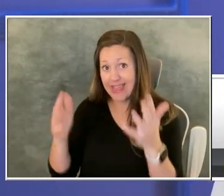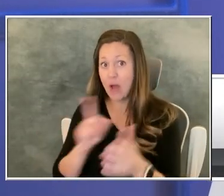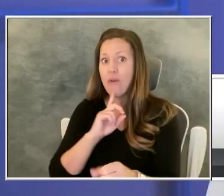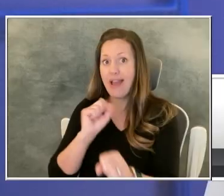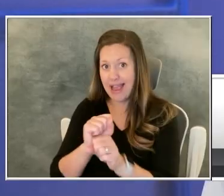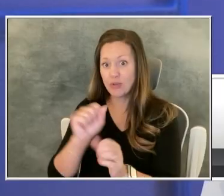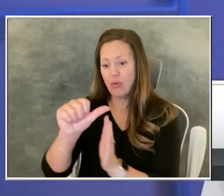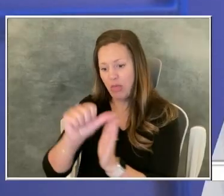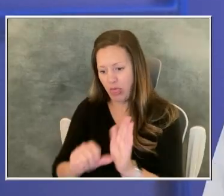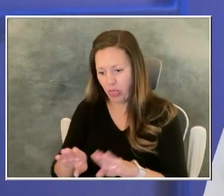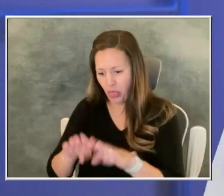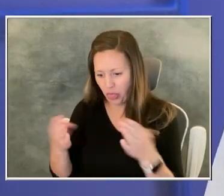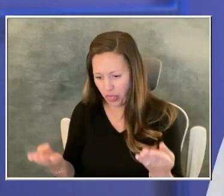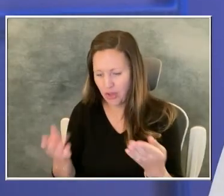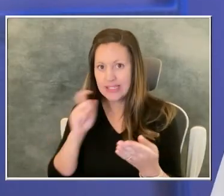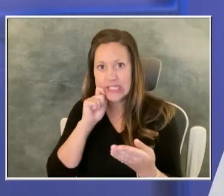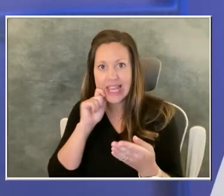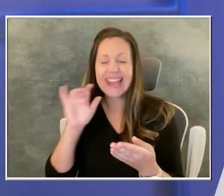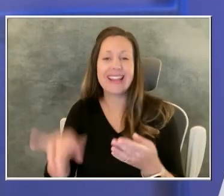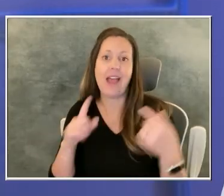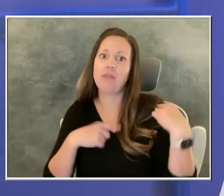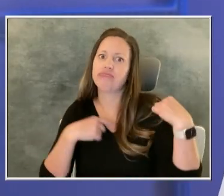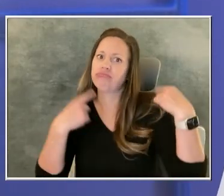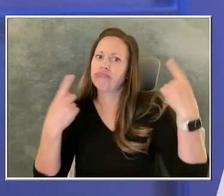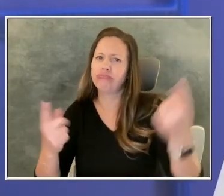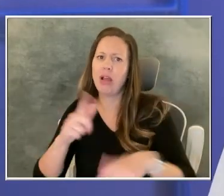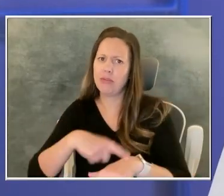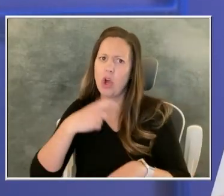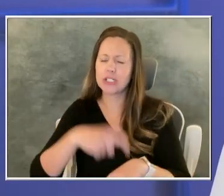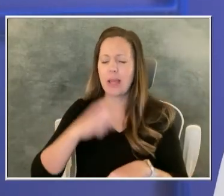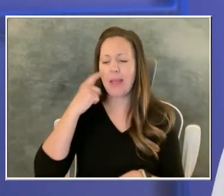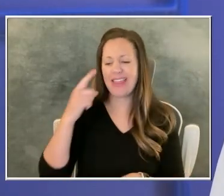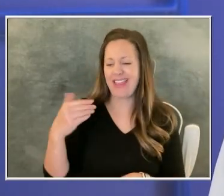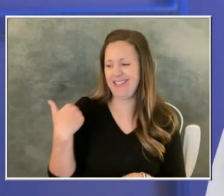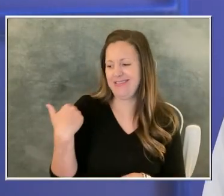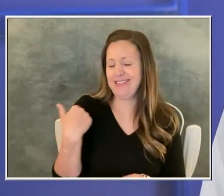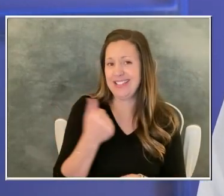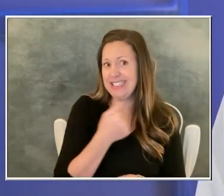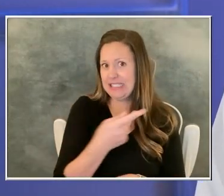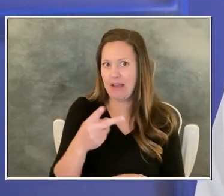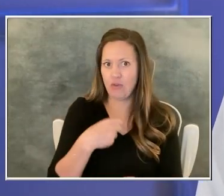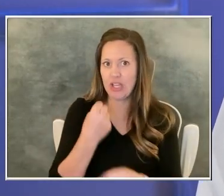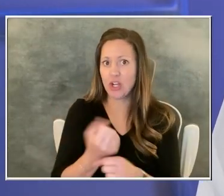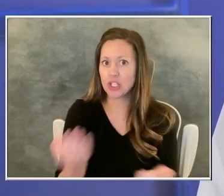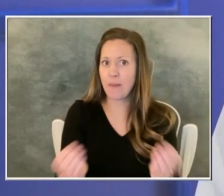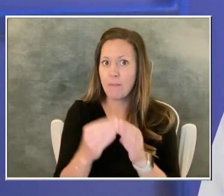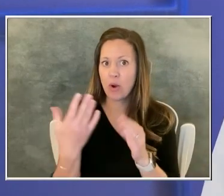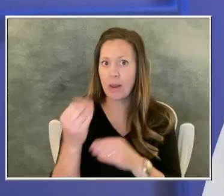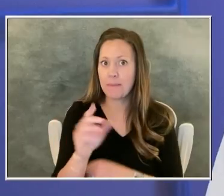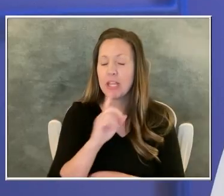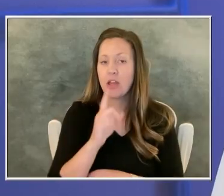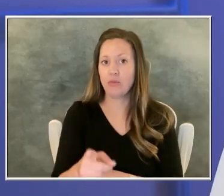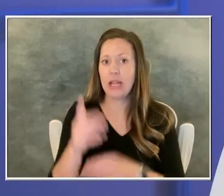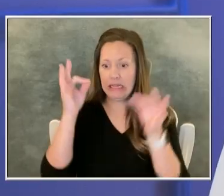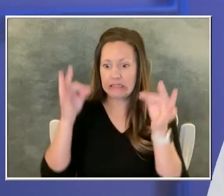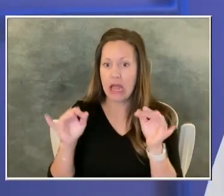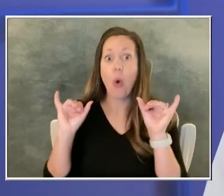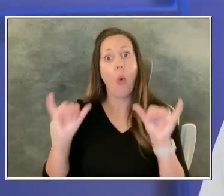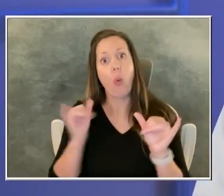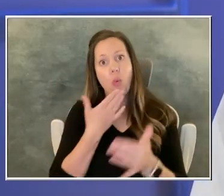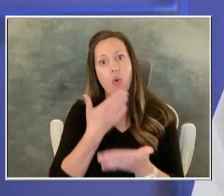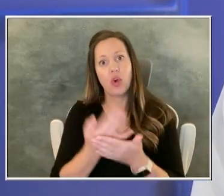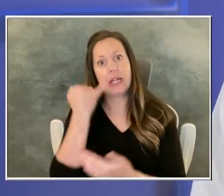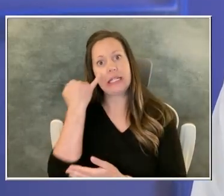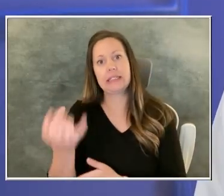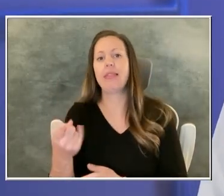for a long time. I think what's happened is over the last couple decades, more and more companies have kind of come to this area and come up with new innovations. Maybe